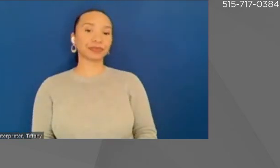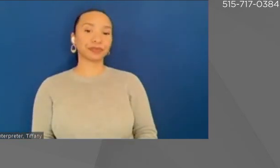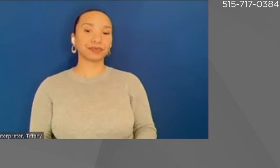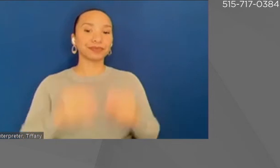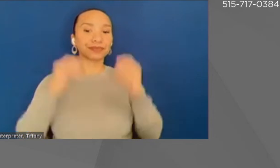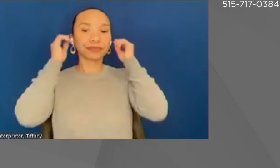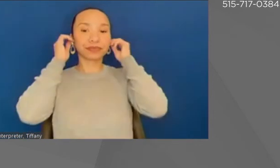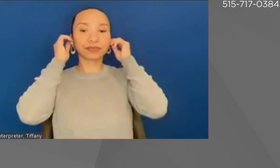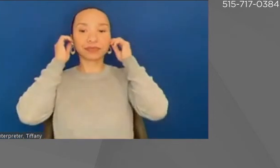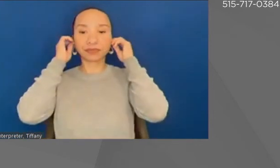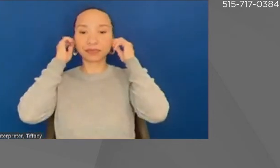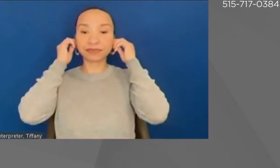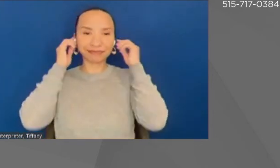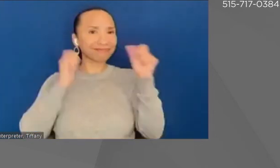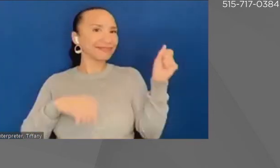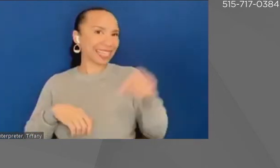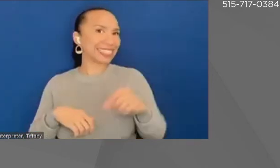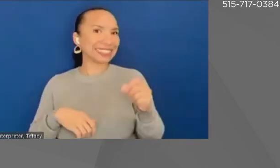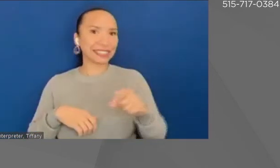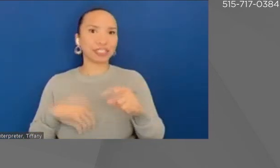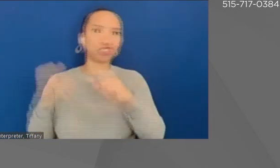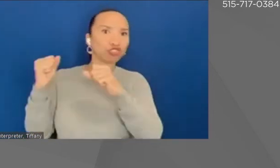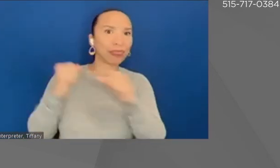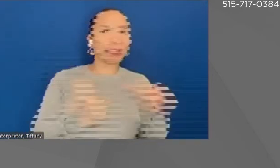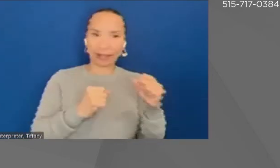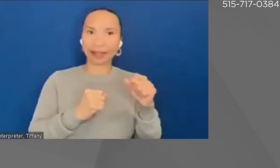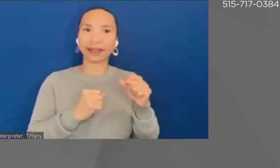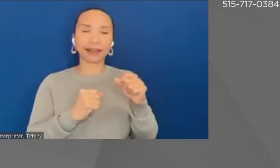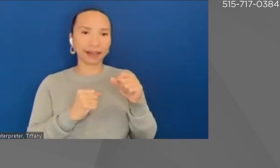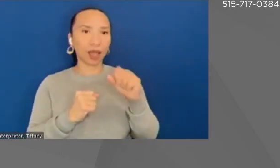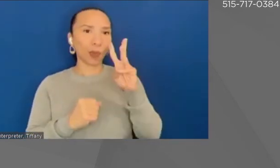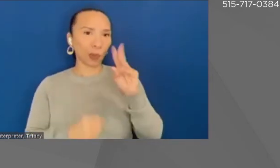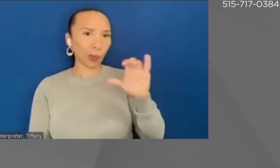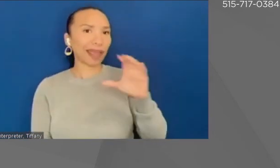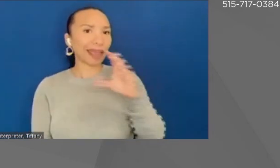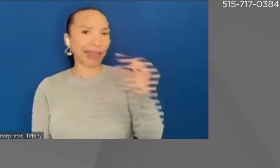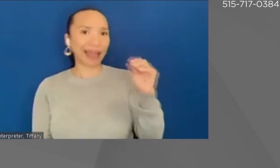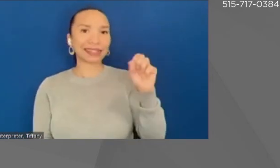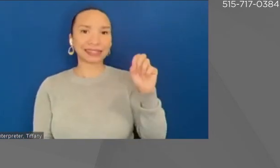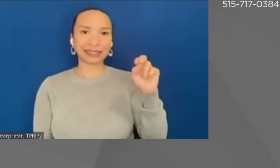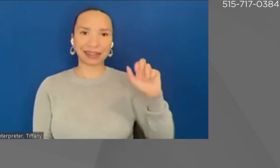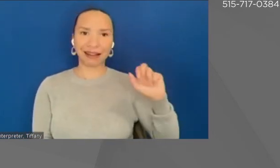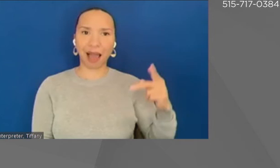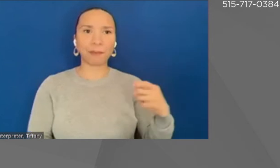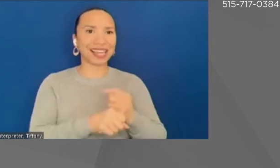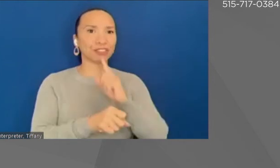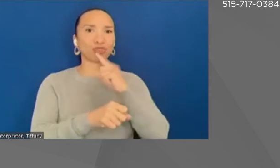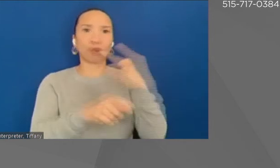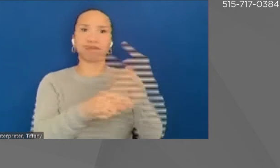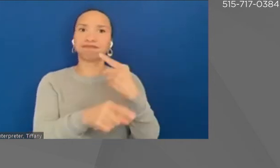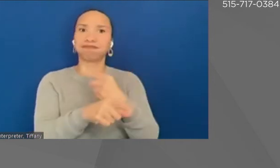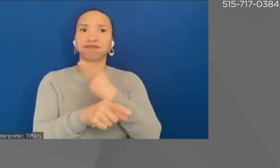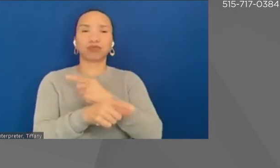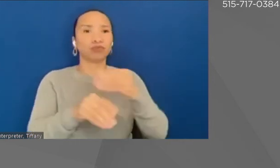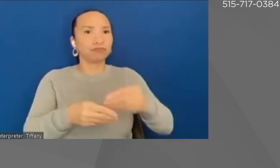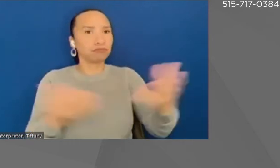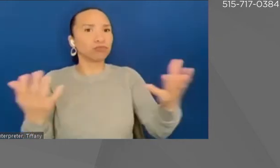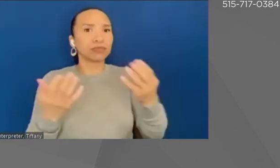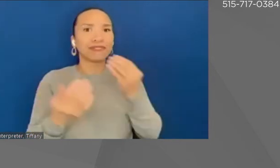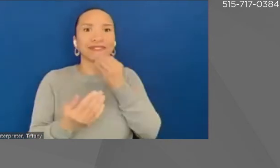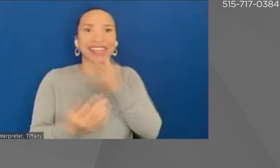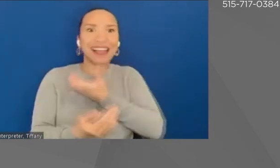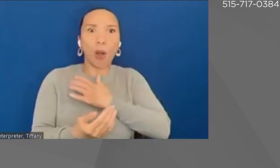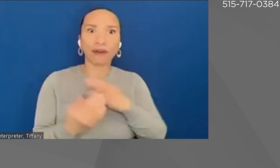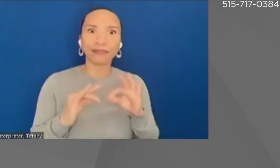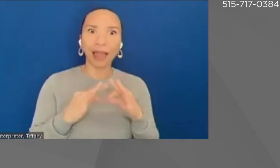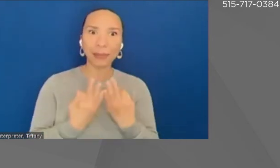boosting up WIC and SNAP and making sure that SNAP benefits are adequate to feed a family. I know Lisa mentioned that obviously